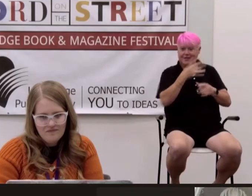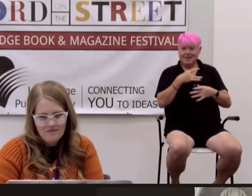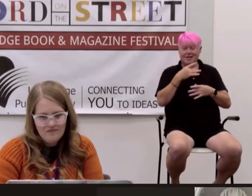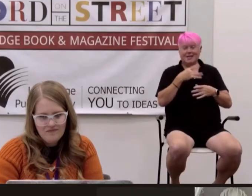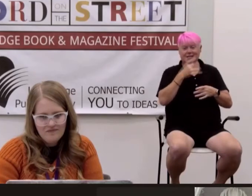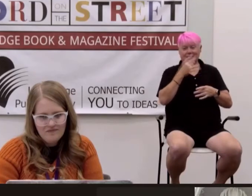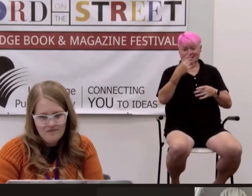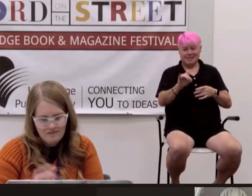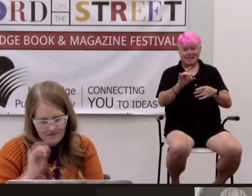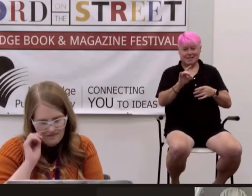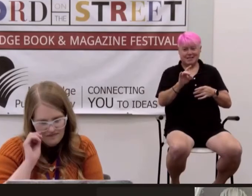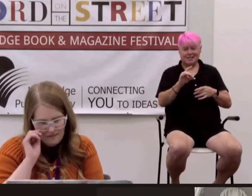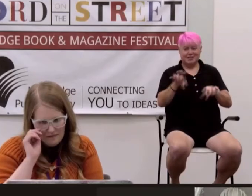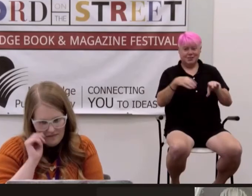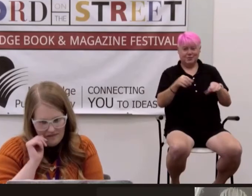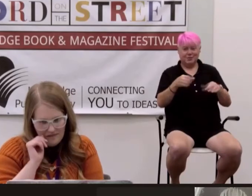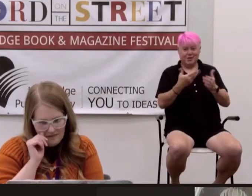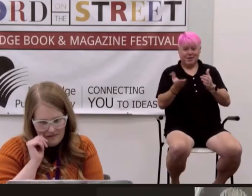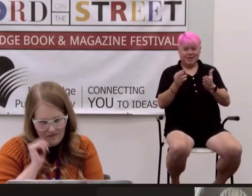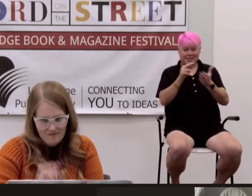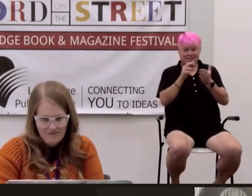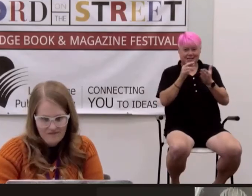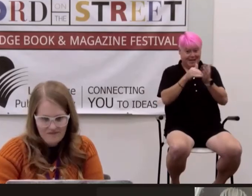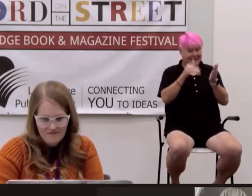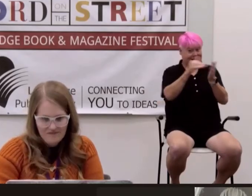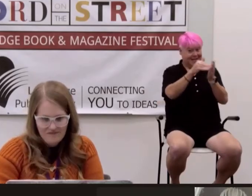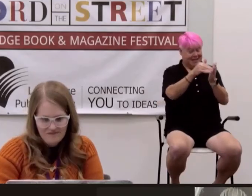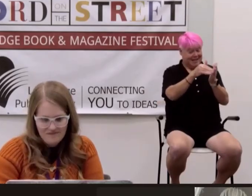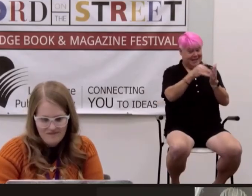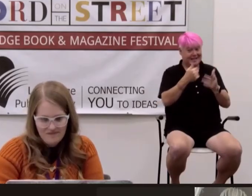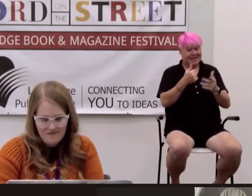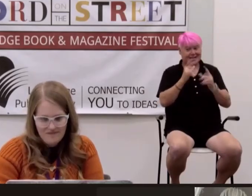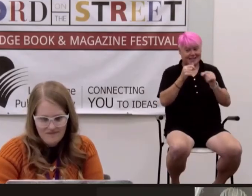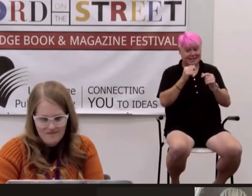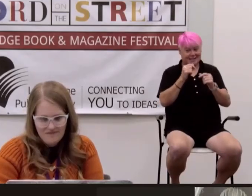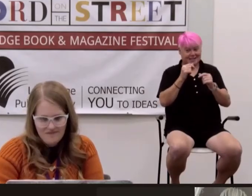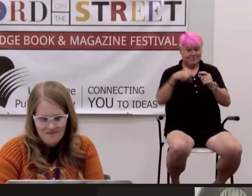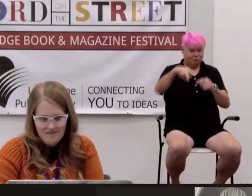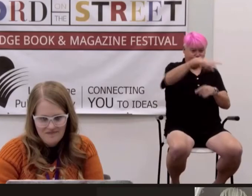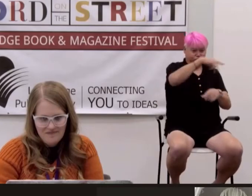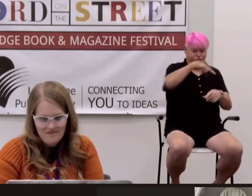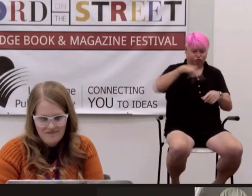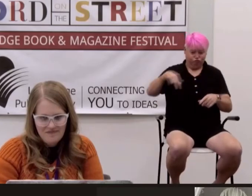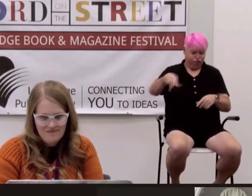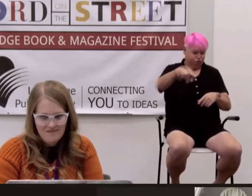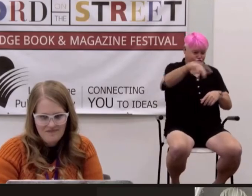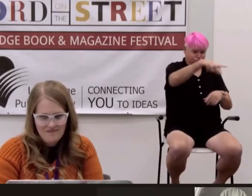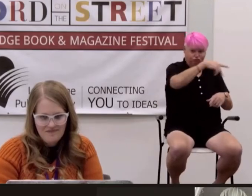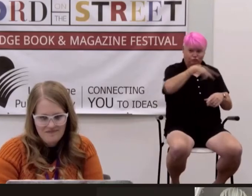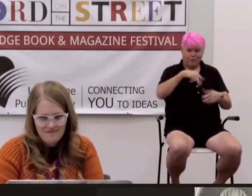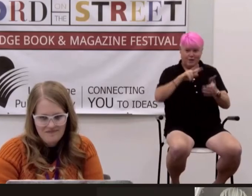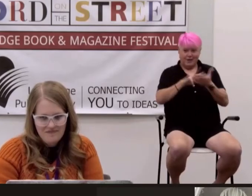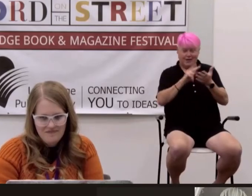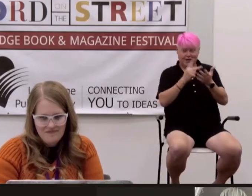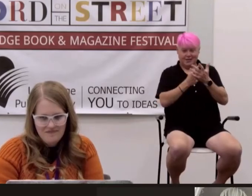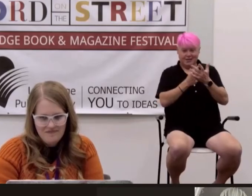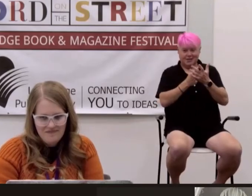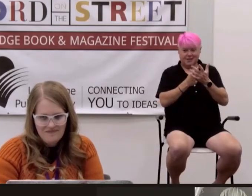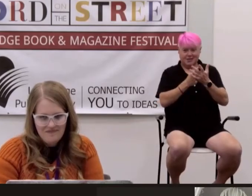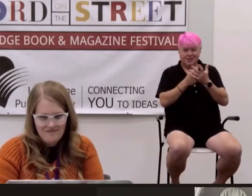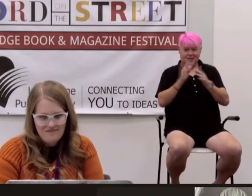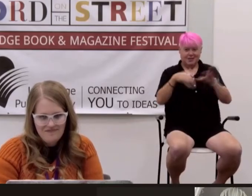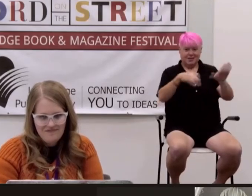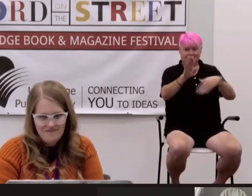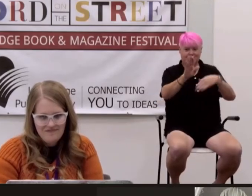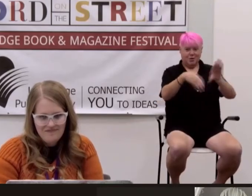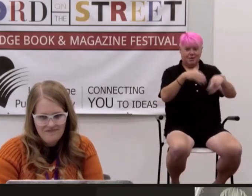himself. So he gets this inspiration and he's pacing around his kitchen like a shark. And then he walks into his cooler